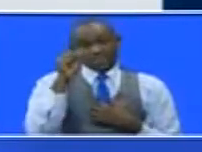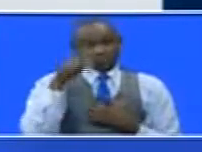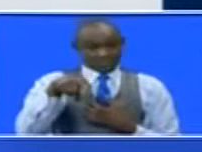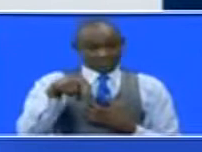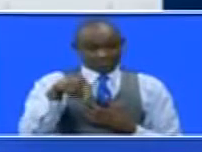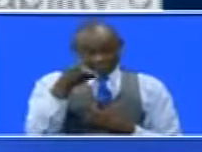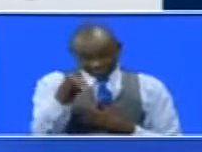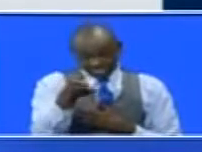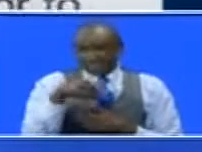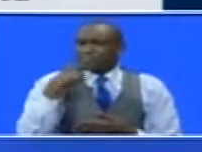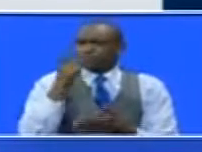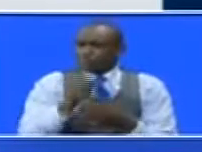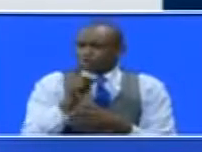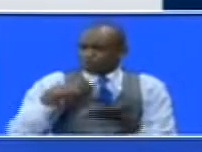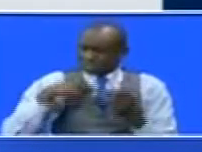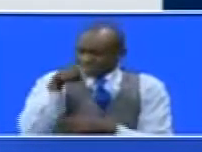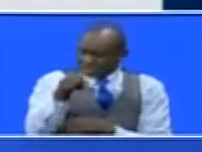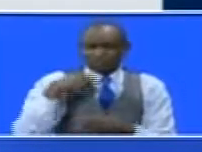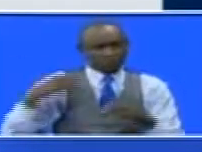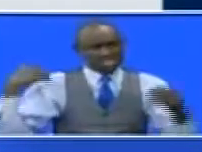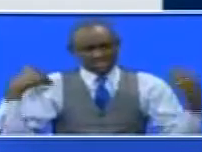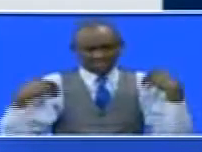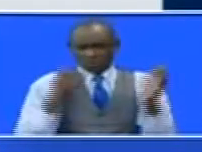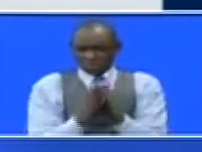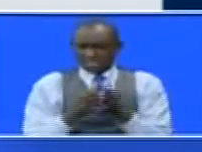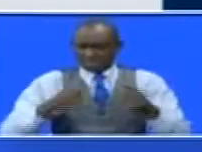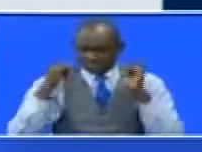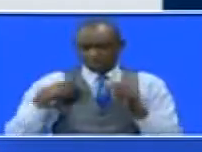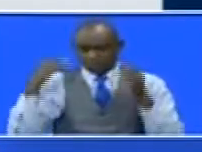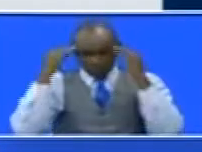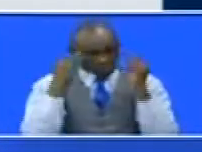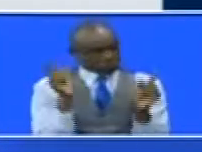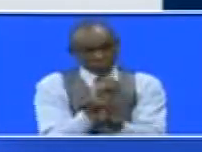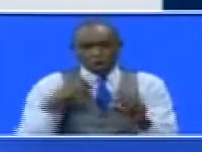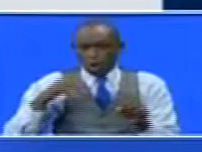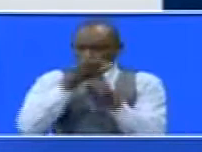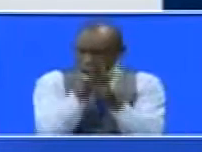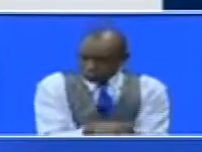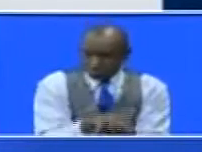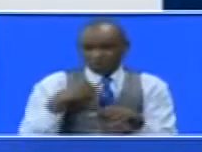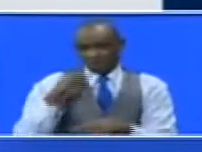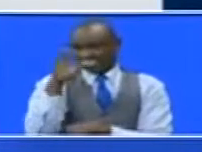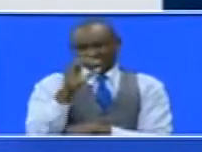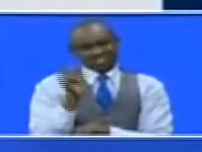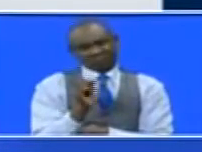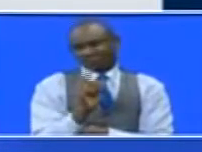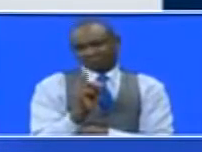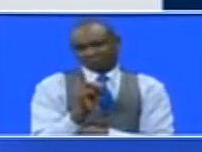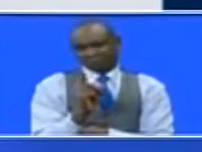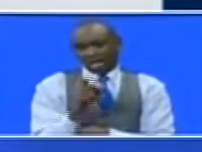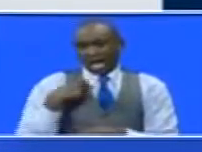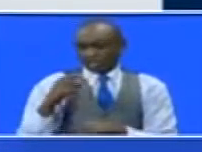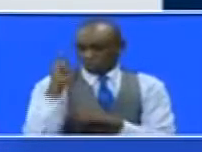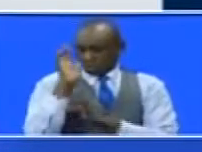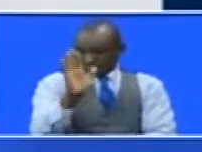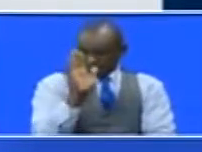Amnesty International warns that the summit should not interfere with the independence of the judiciary nor undermine the ability of the ICC court and its